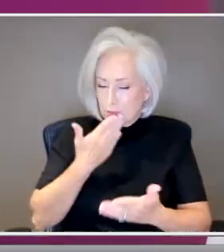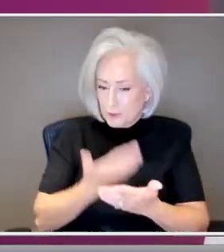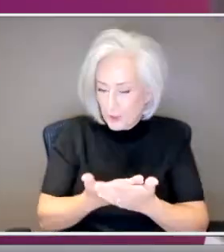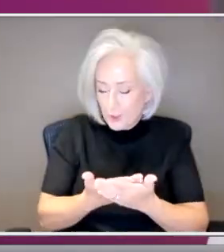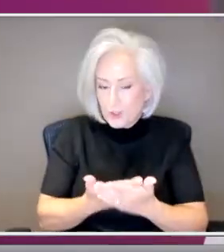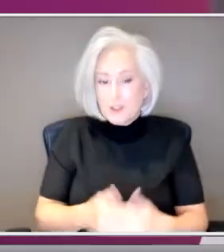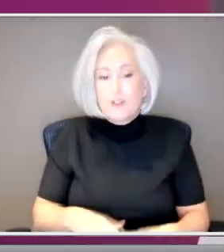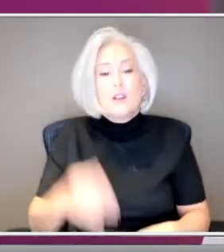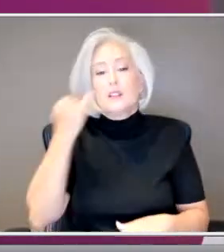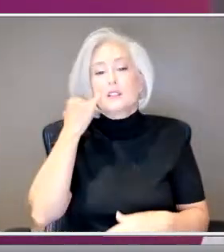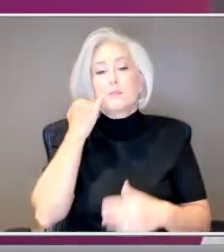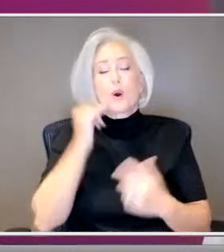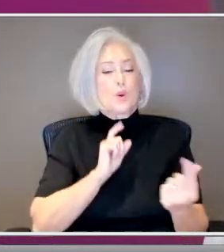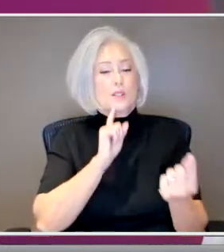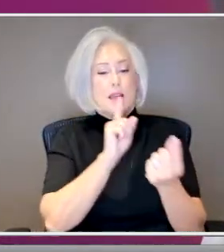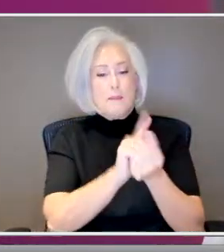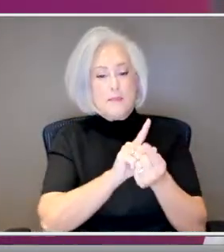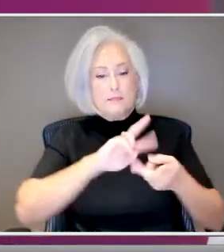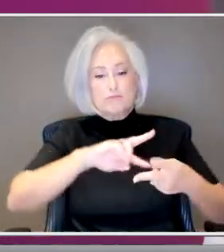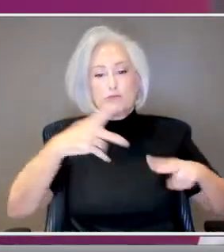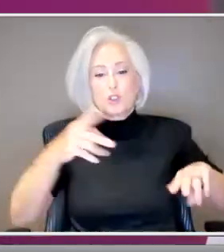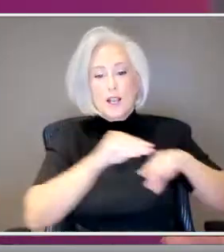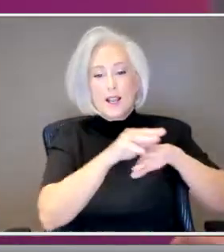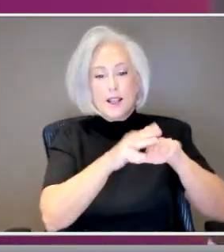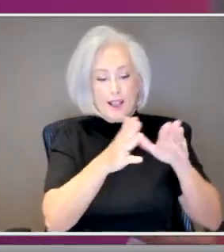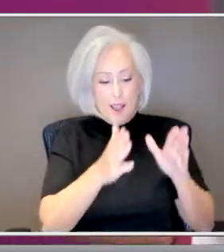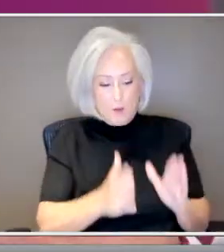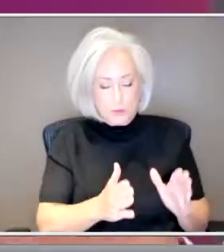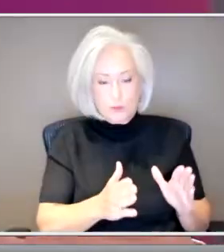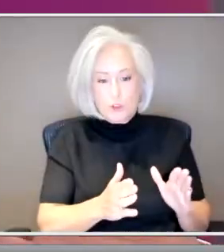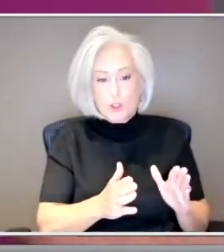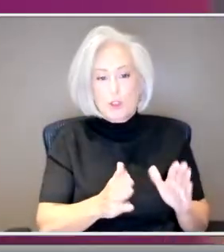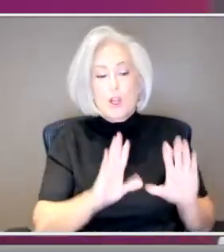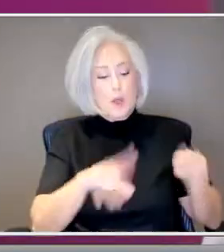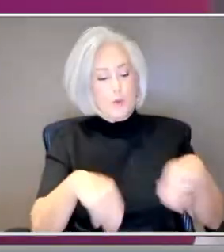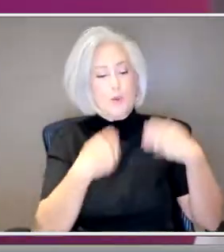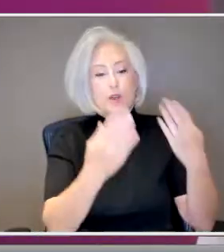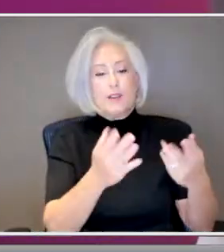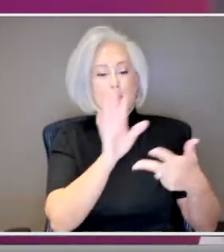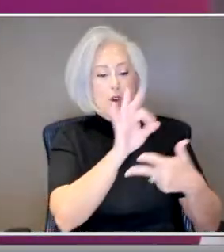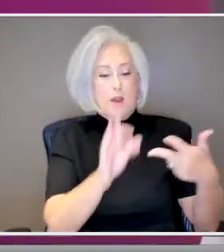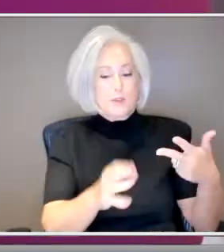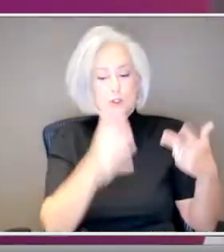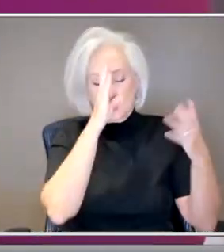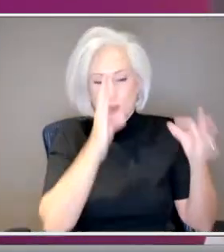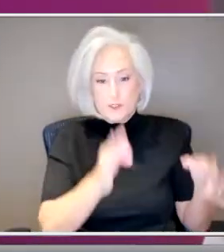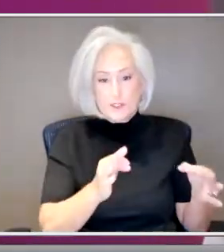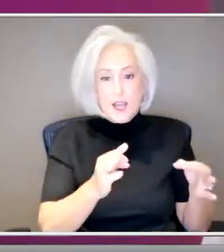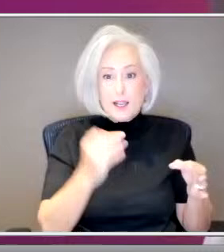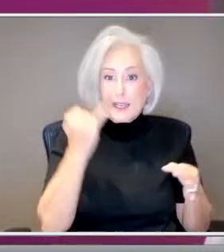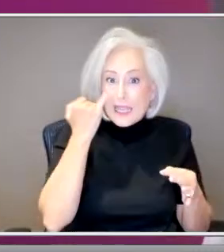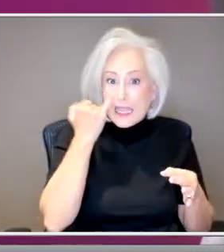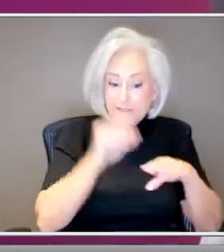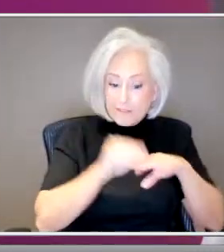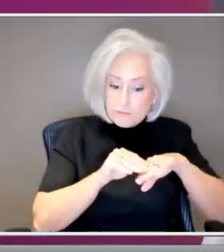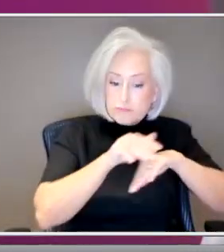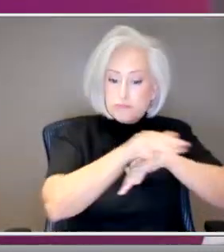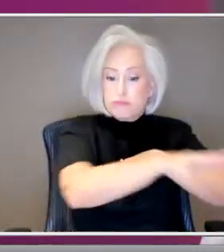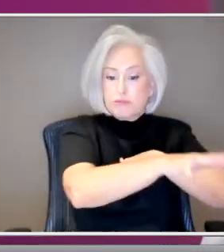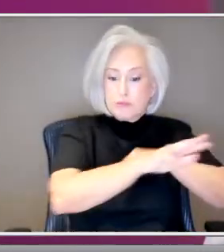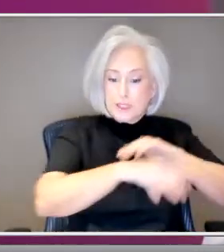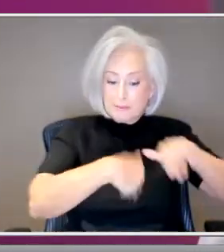your options for determining whether you've passed it on. You can start anywhere from in